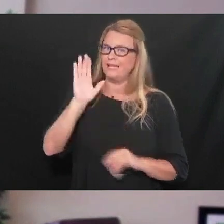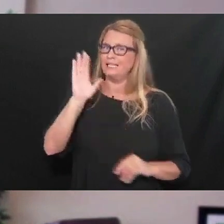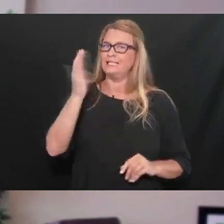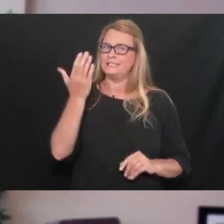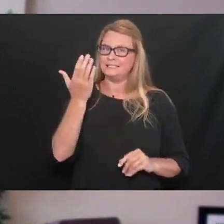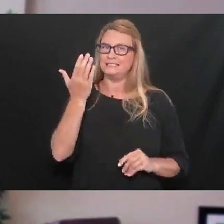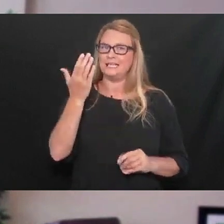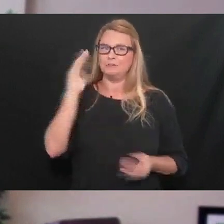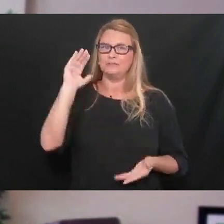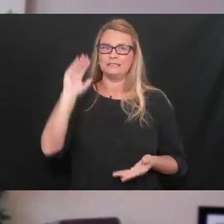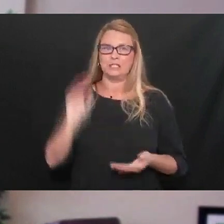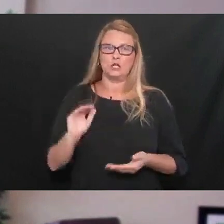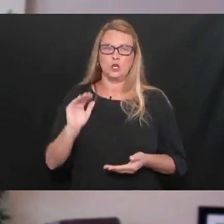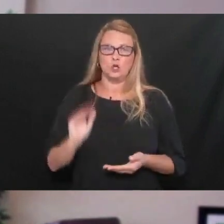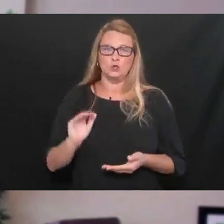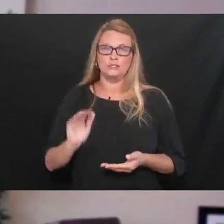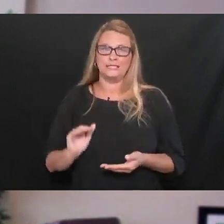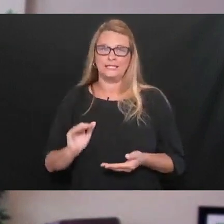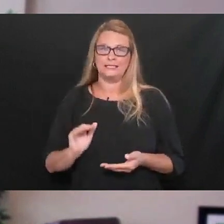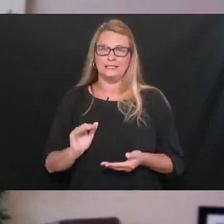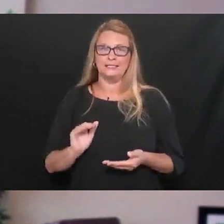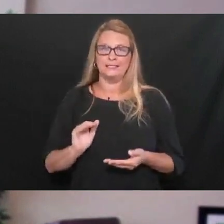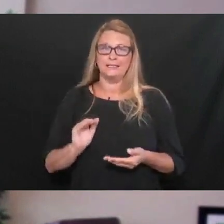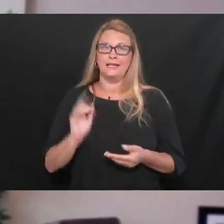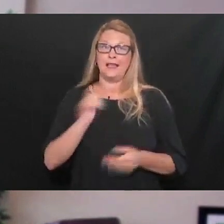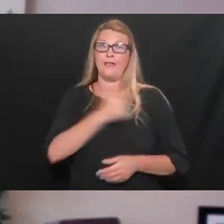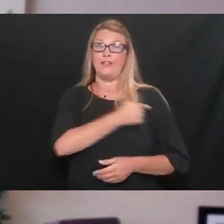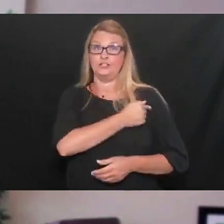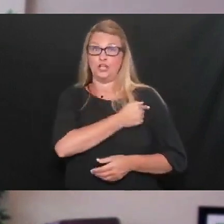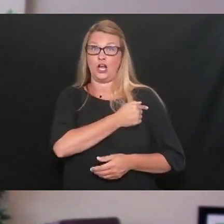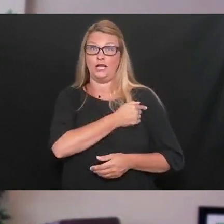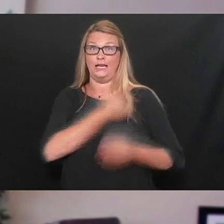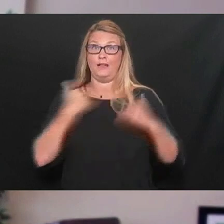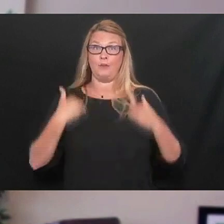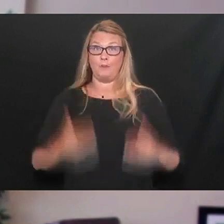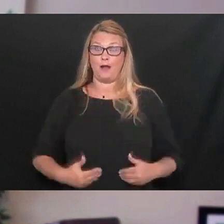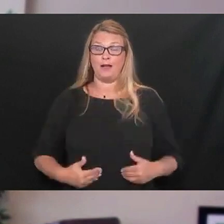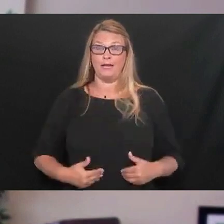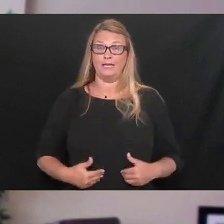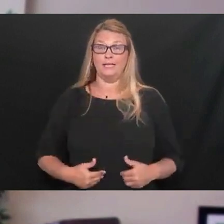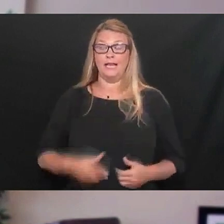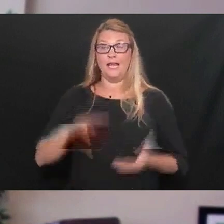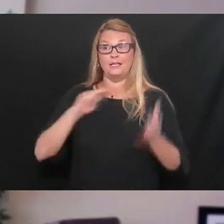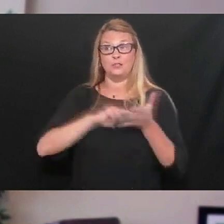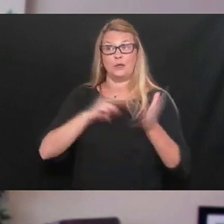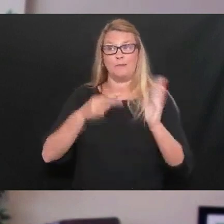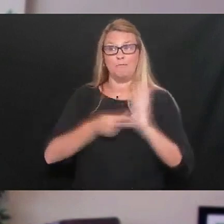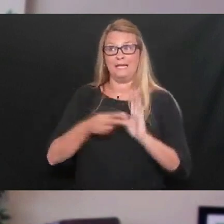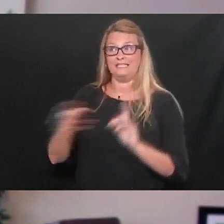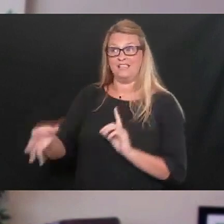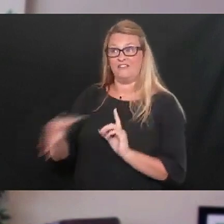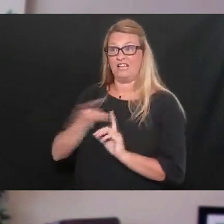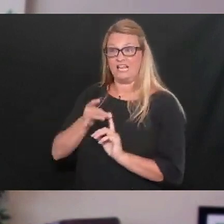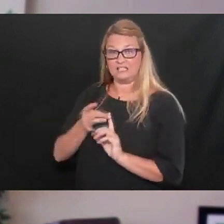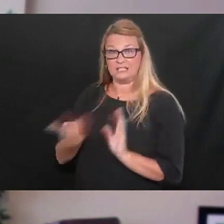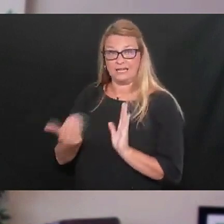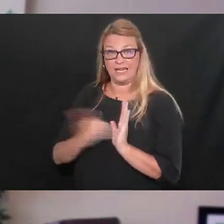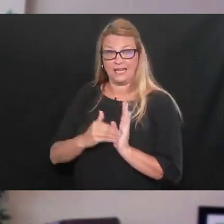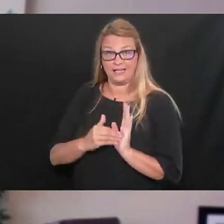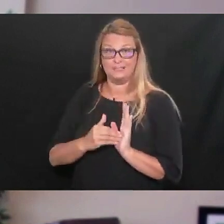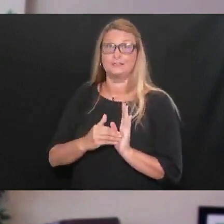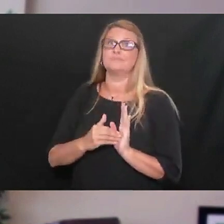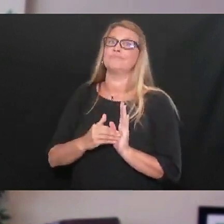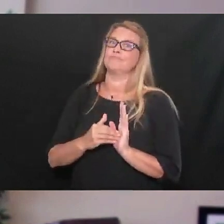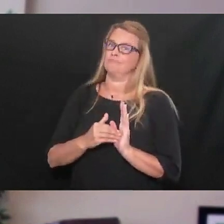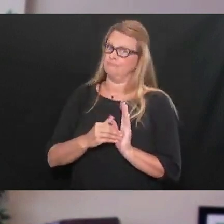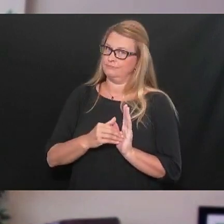lost some of their potency. And just to get reinfected, that had been right after the initial vaccine doses